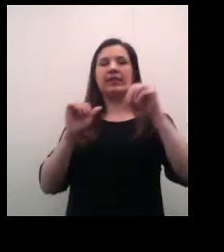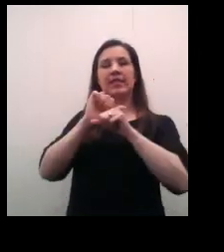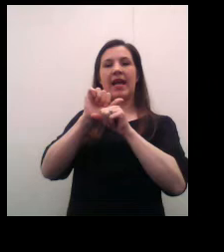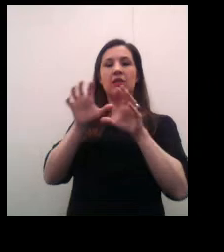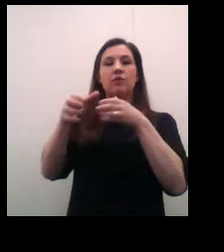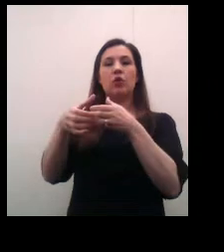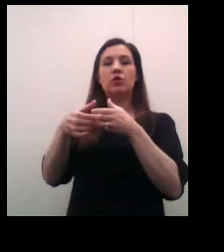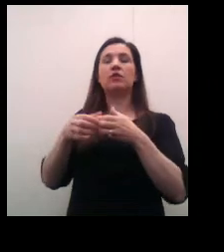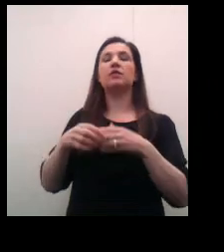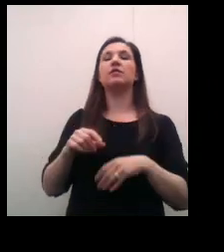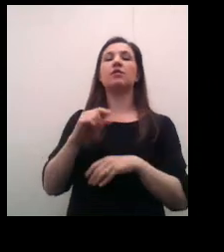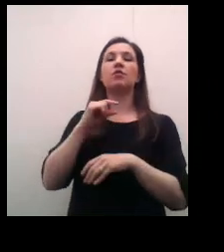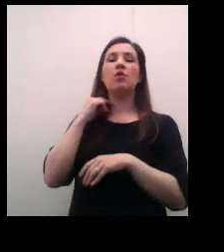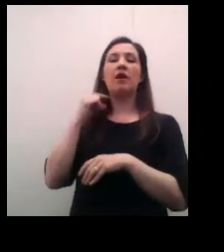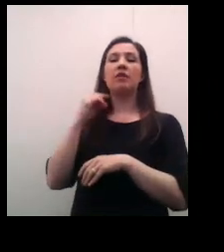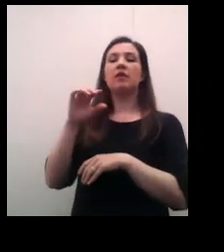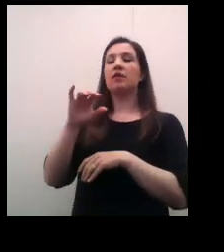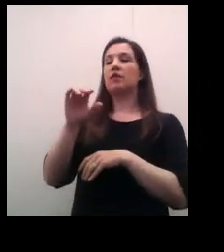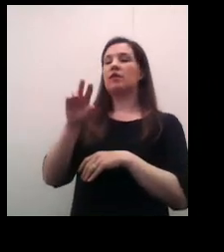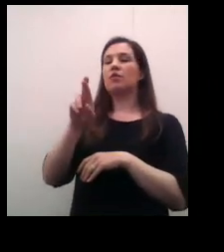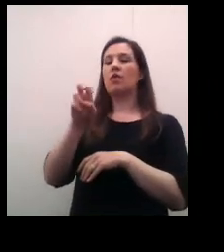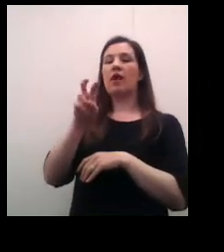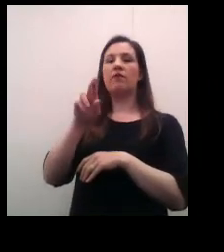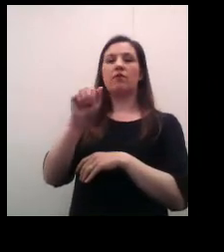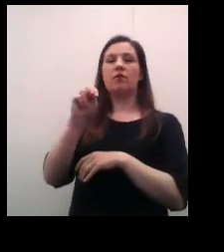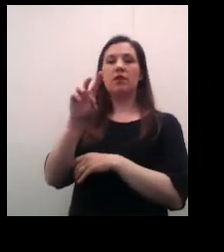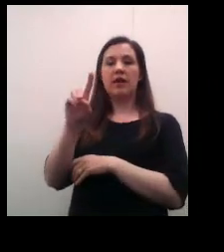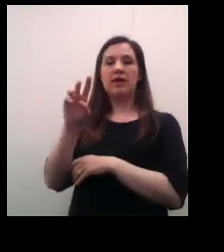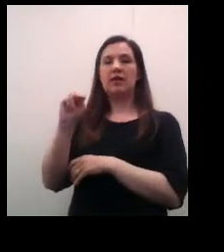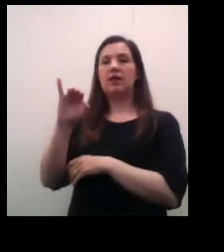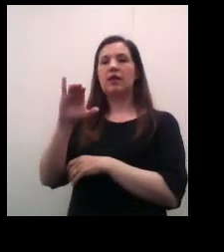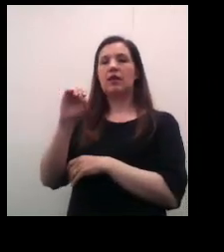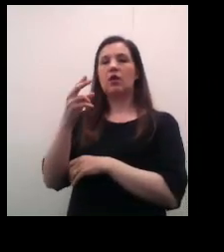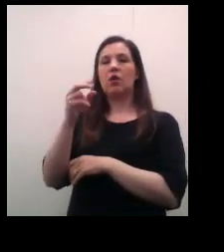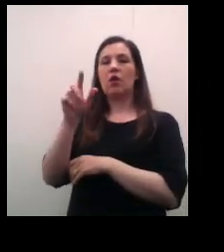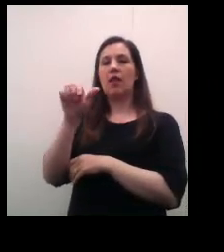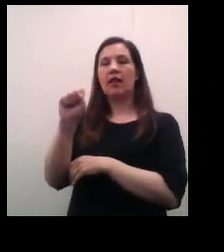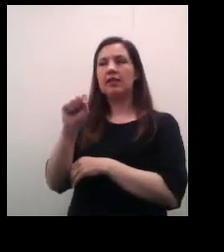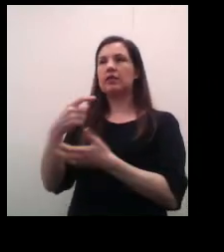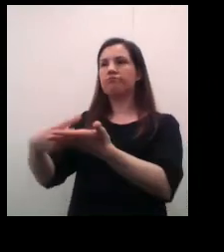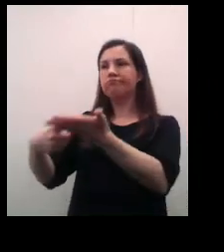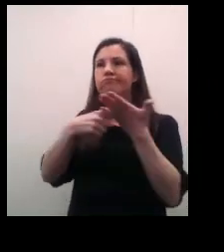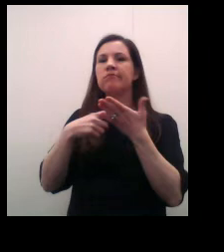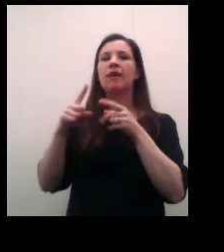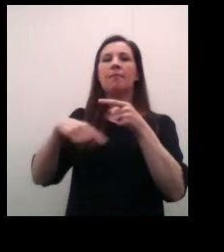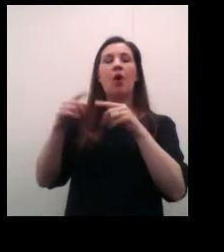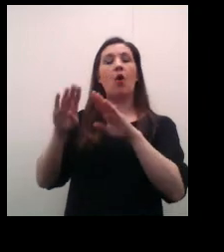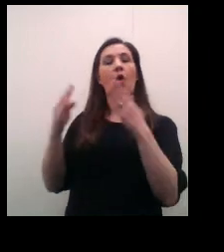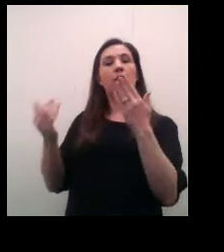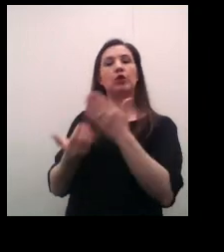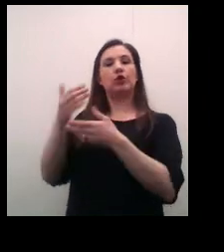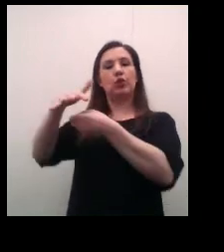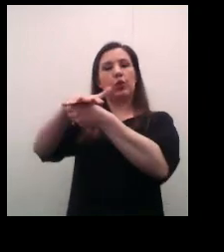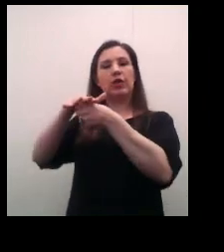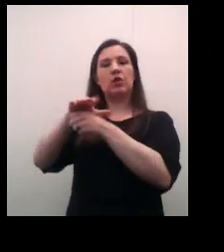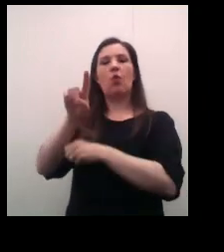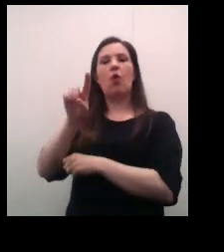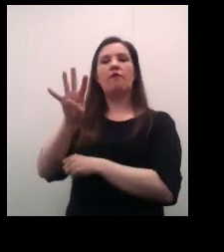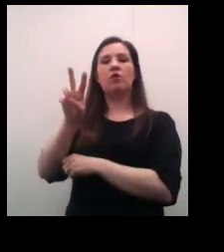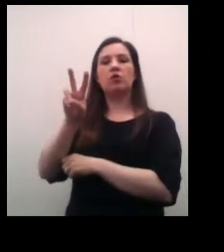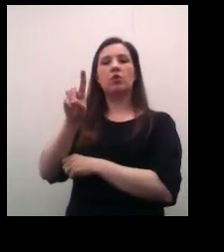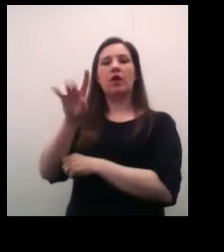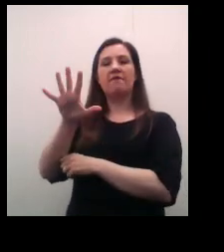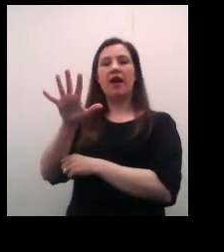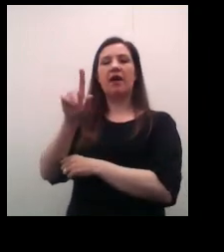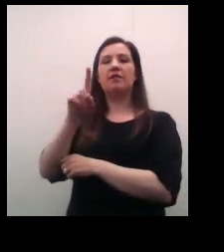Reverends George Nicholas and Kaiser Pointer, who were instrumental in the discussions with regards to opening another site in the 14215